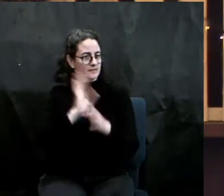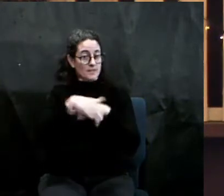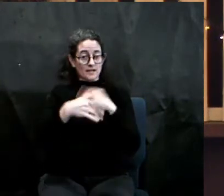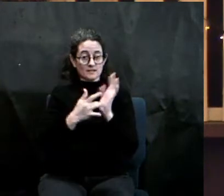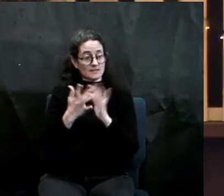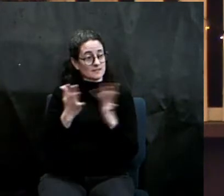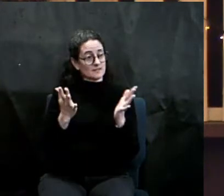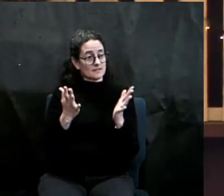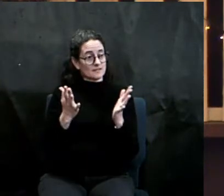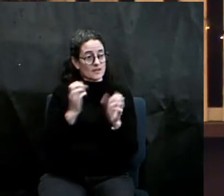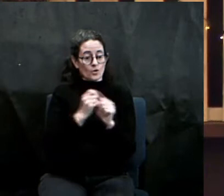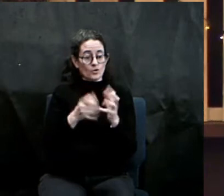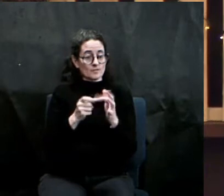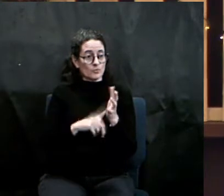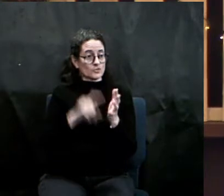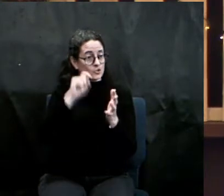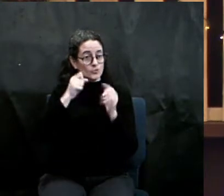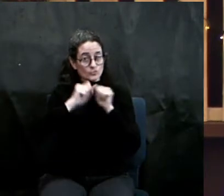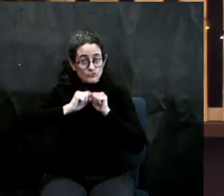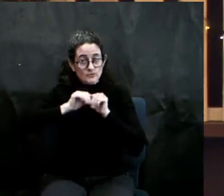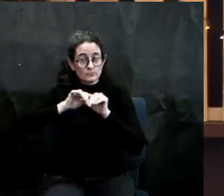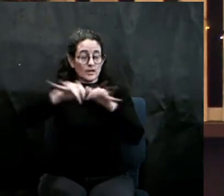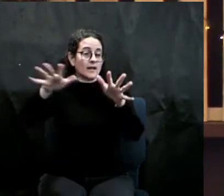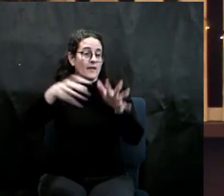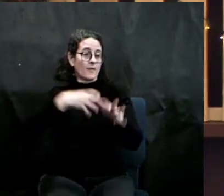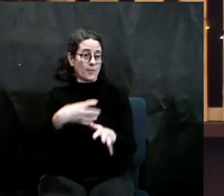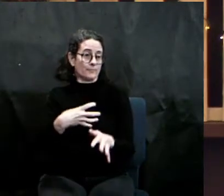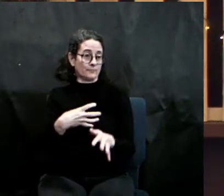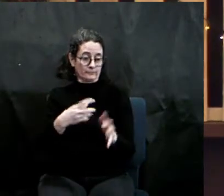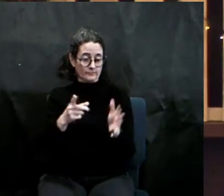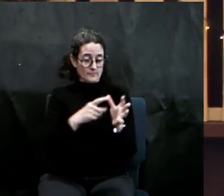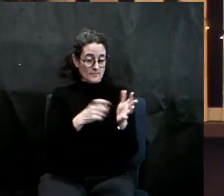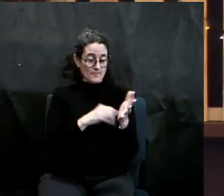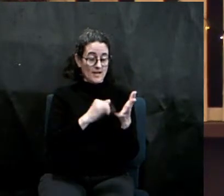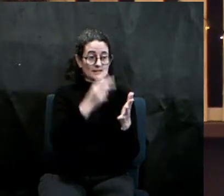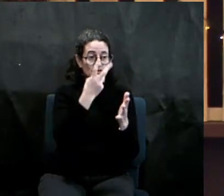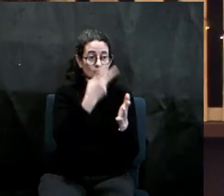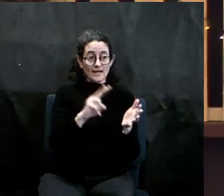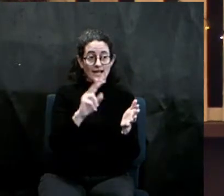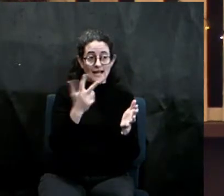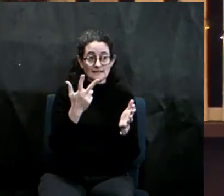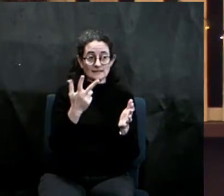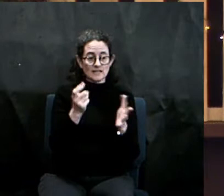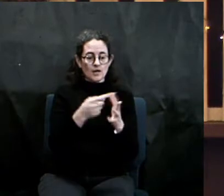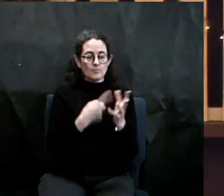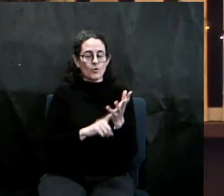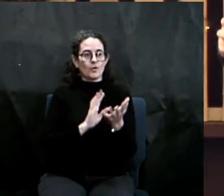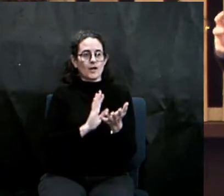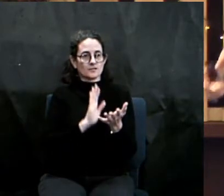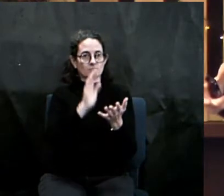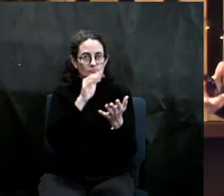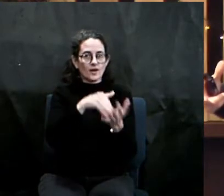continue spreading. In Acts 28, Paul has reached Rome, Rome at last. The gospel has made it all the